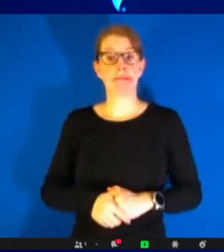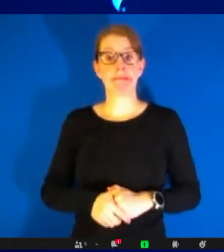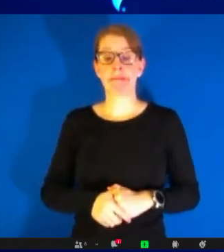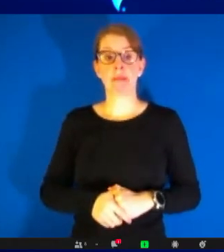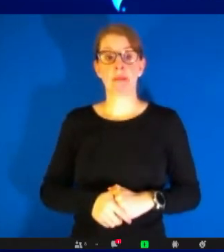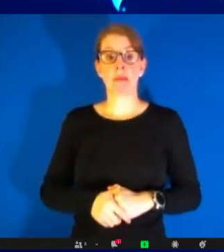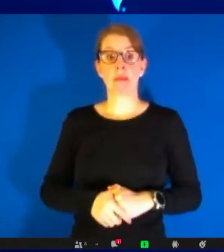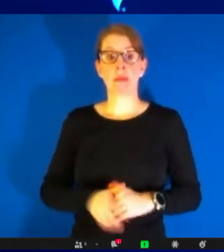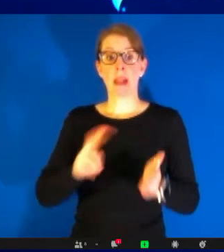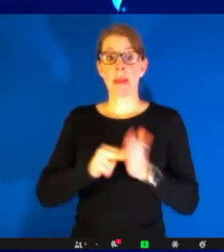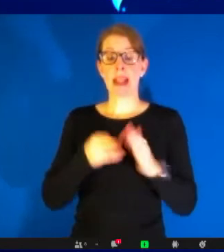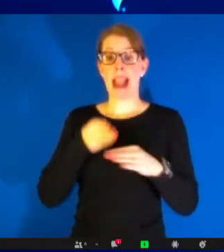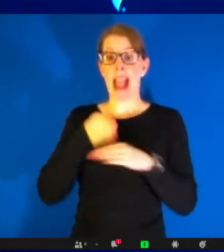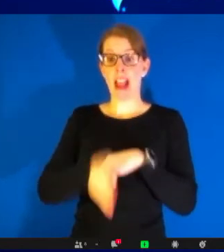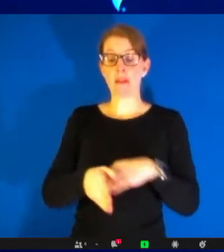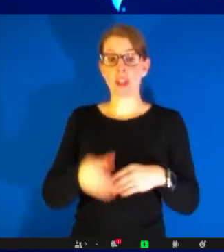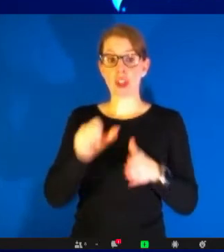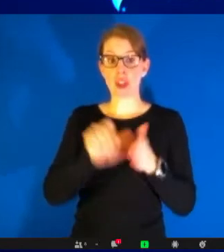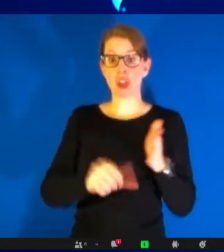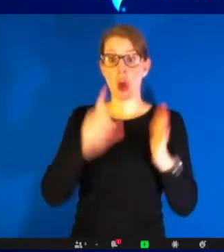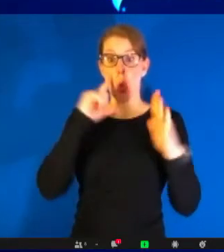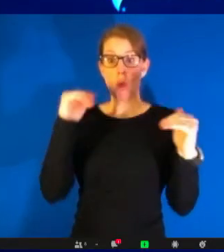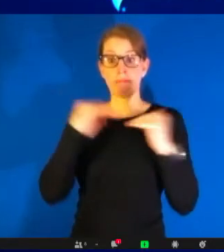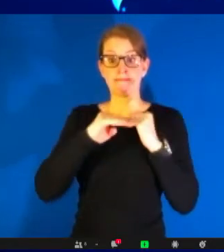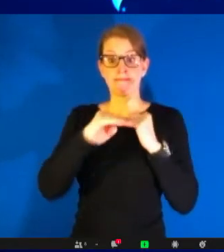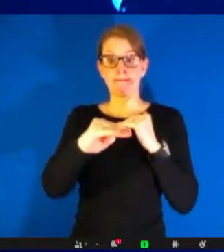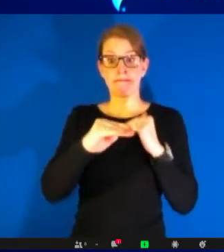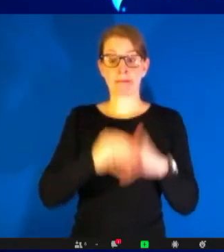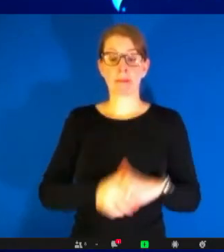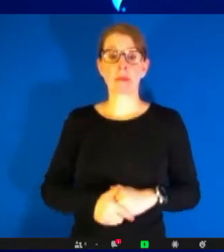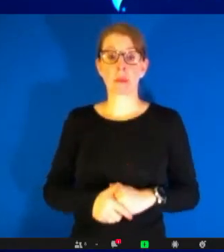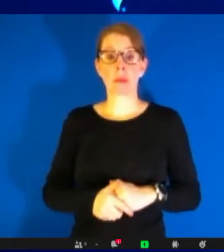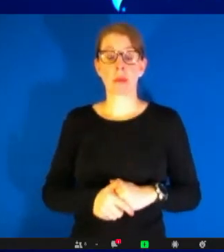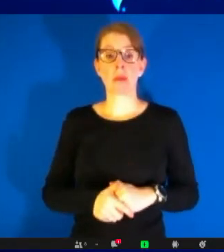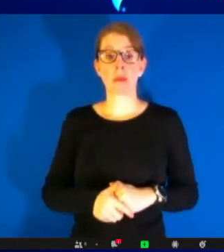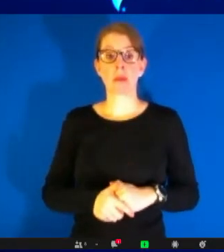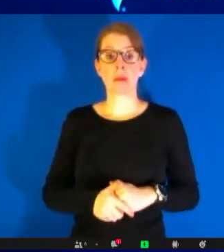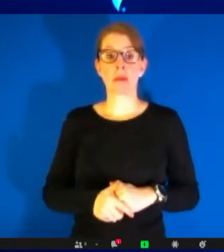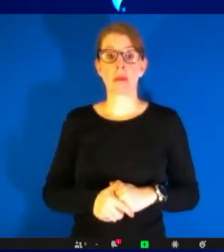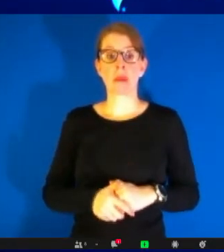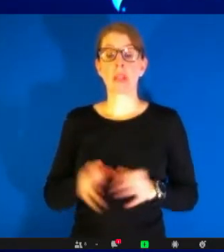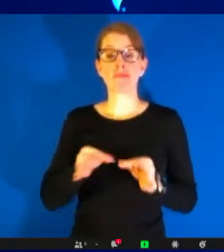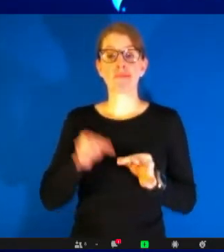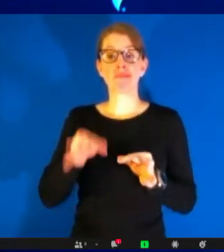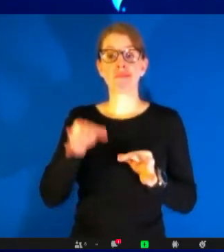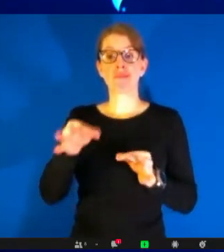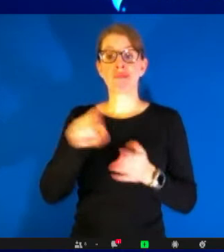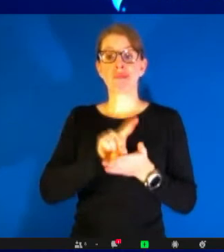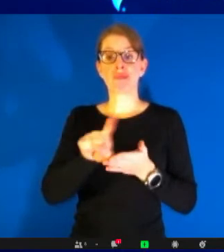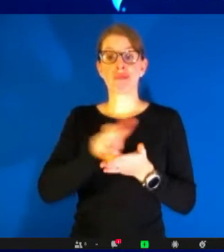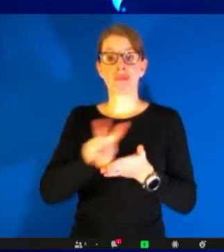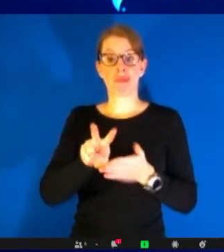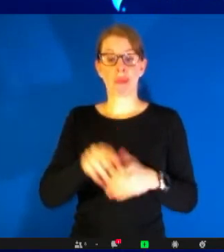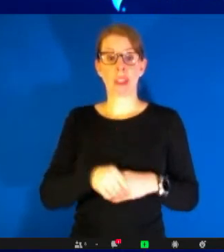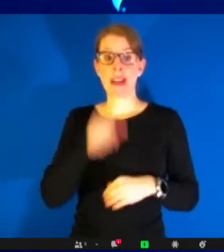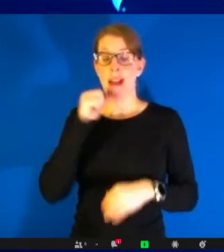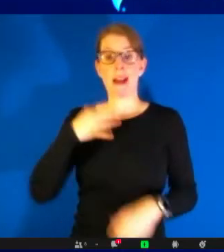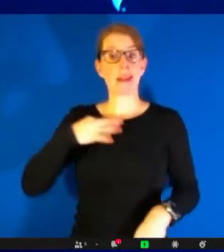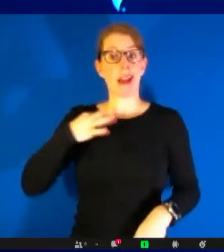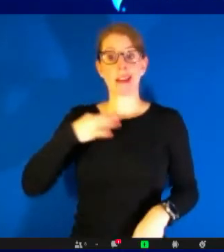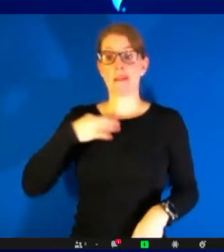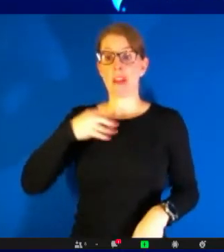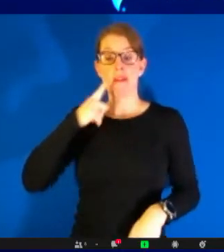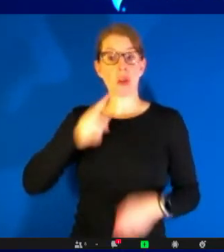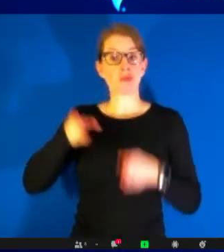after that operation. You're hoping the same. So we did push a few of those off a few weeks, but that's not elective for the recipient who's trying